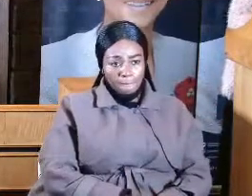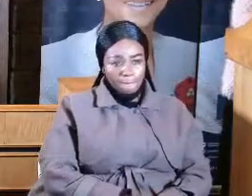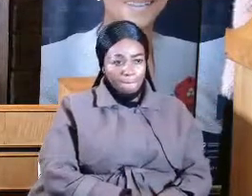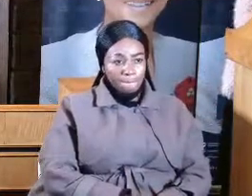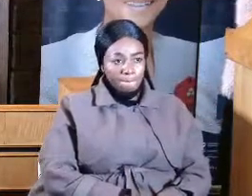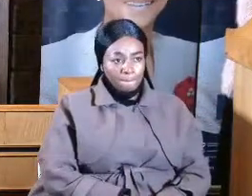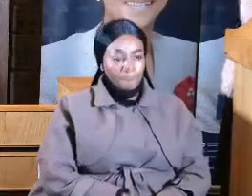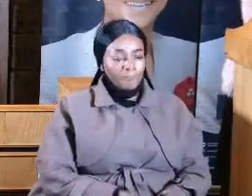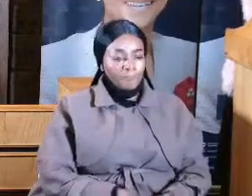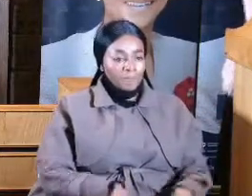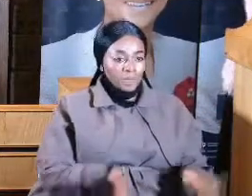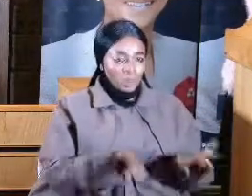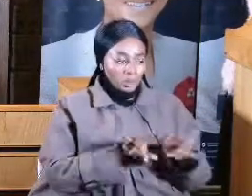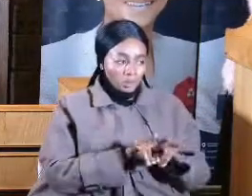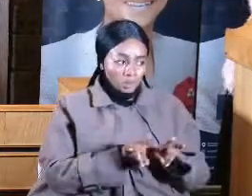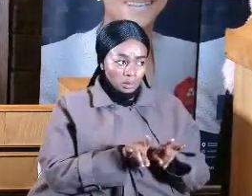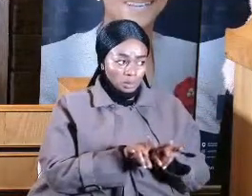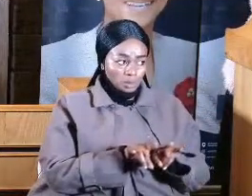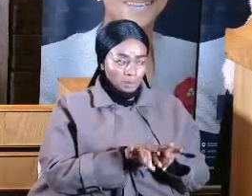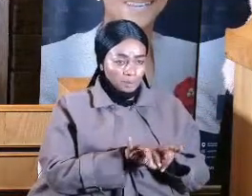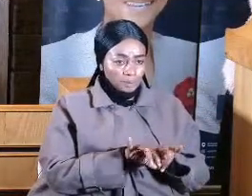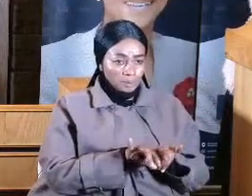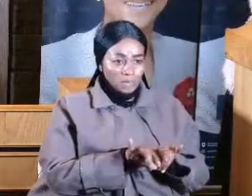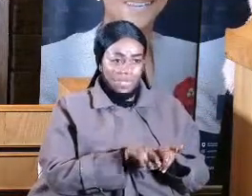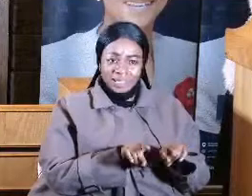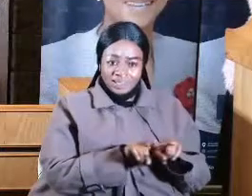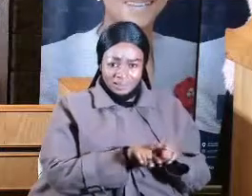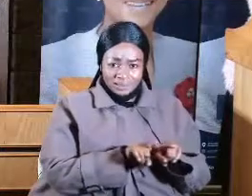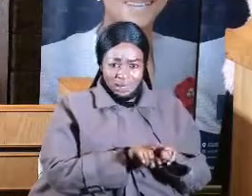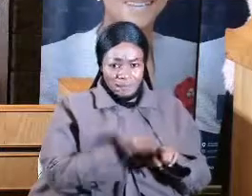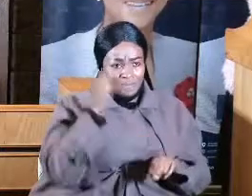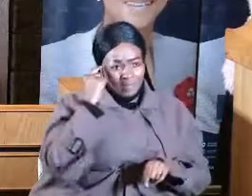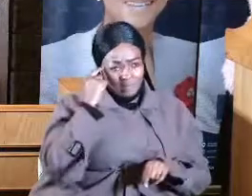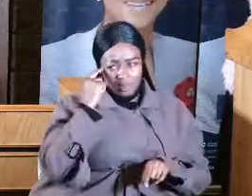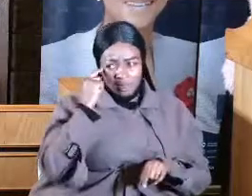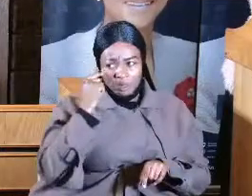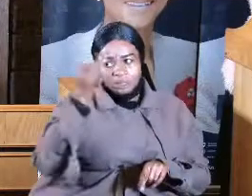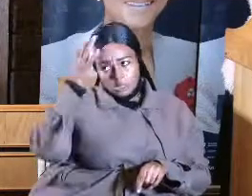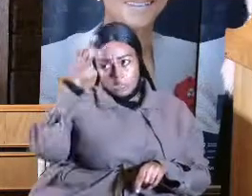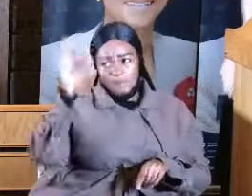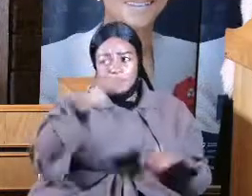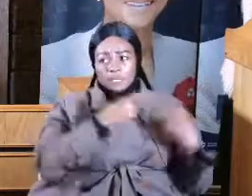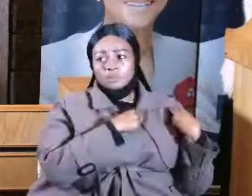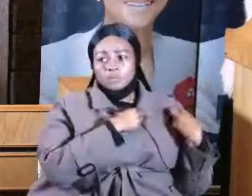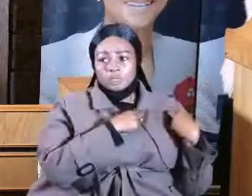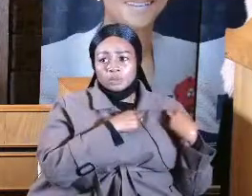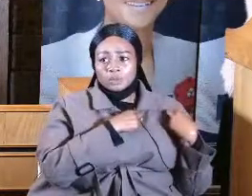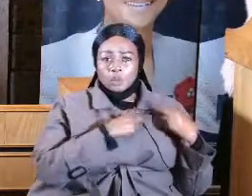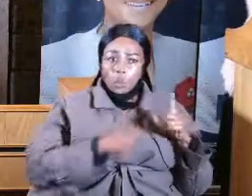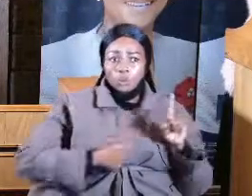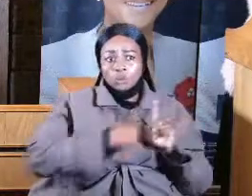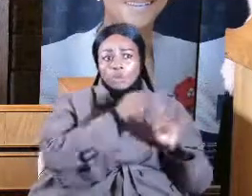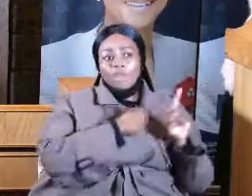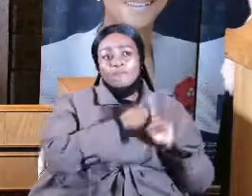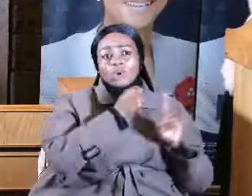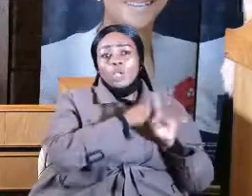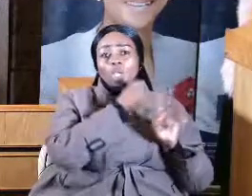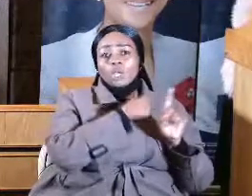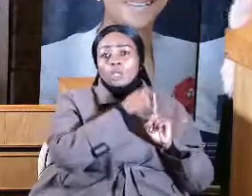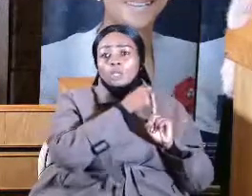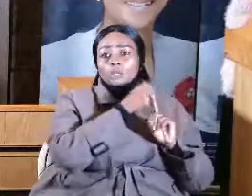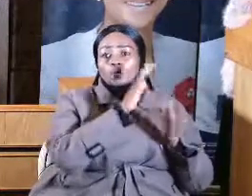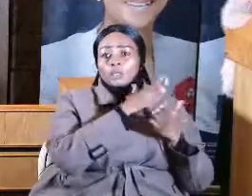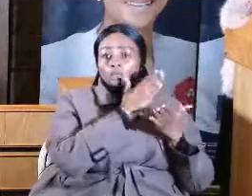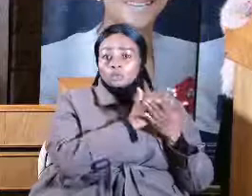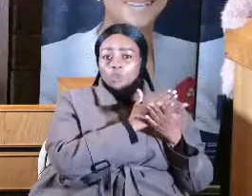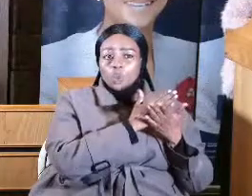And I think it is a responsibility of the government, to play an advocacy role to see to it